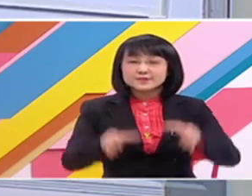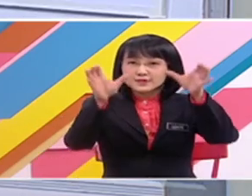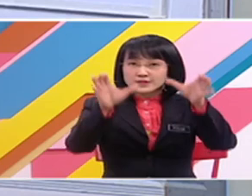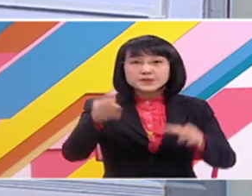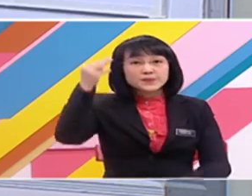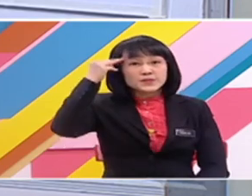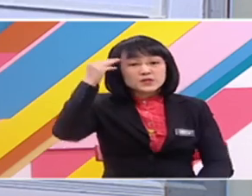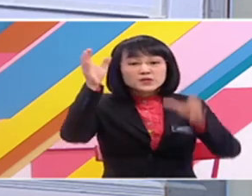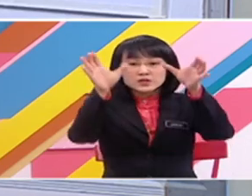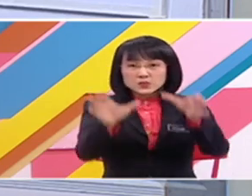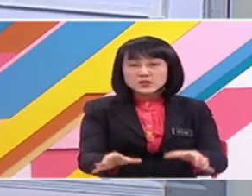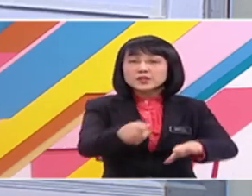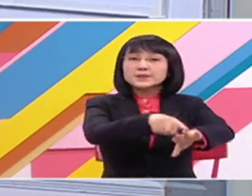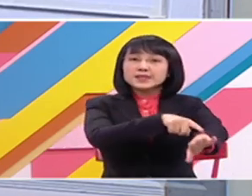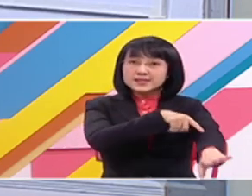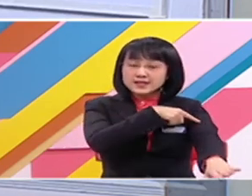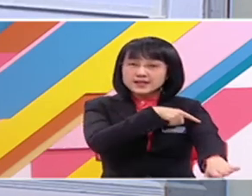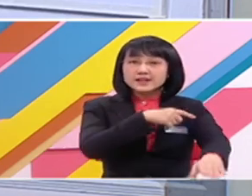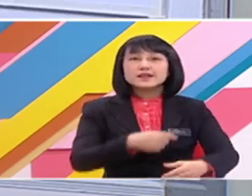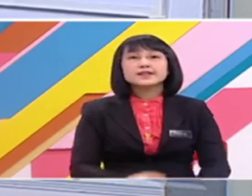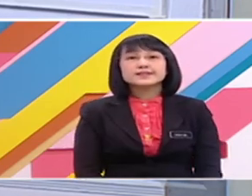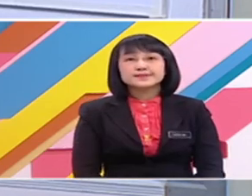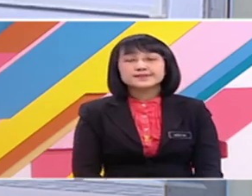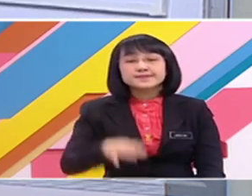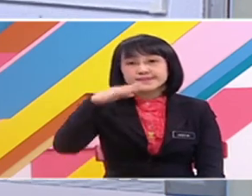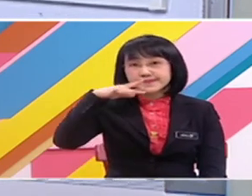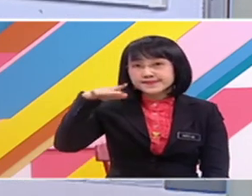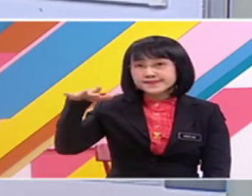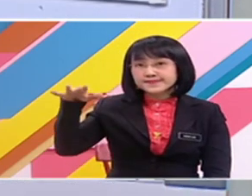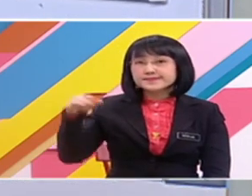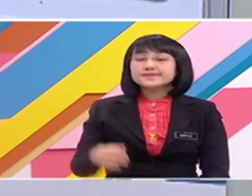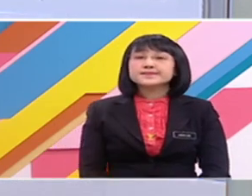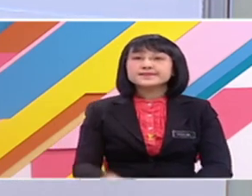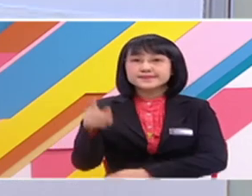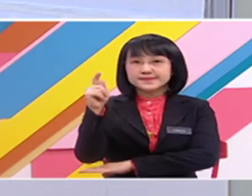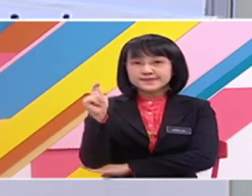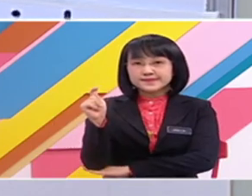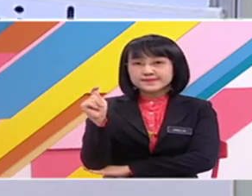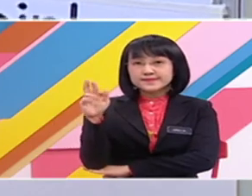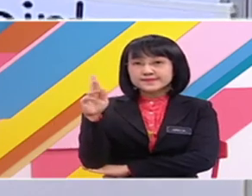panjang. Okay, trousers. Let's spell trousers.